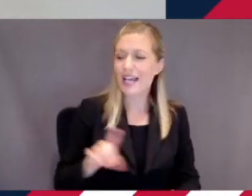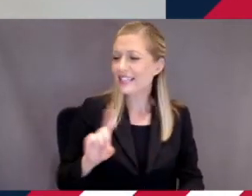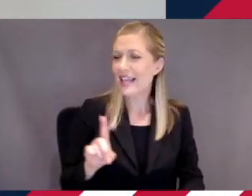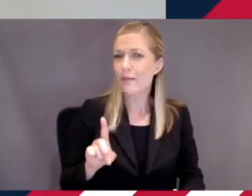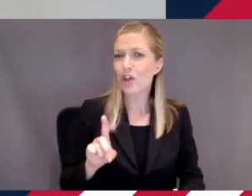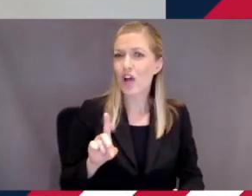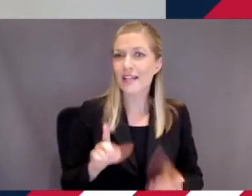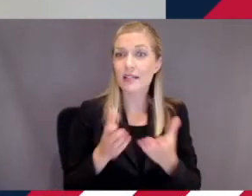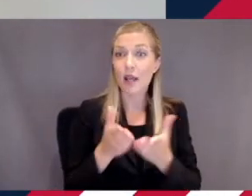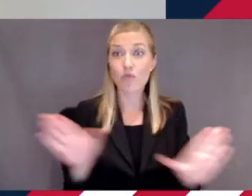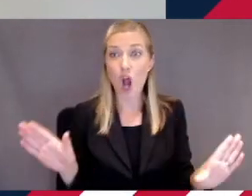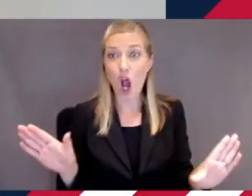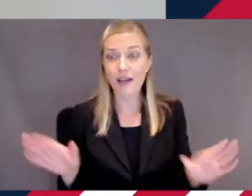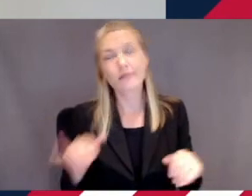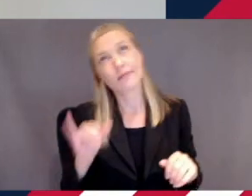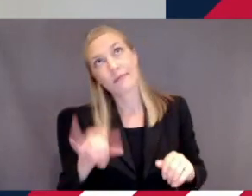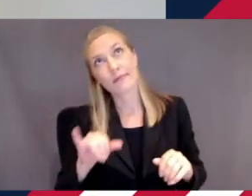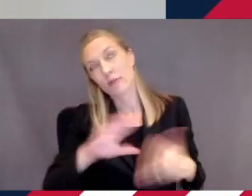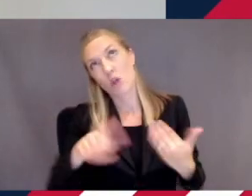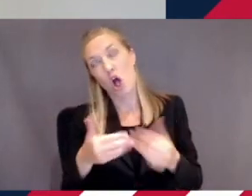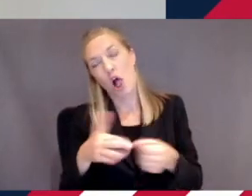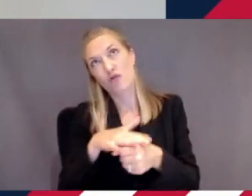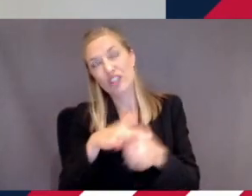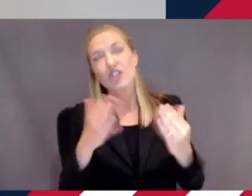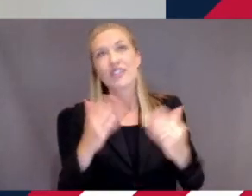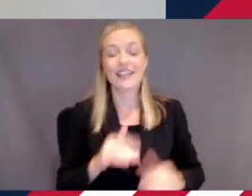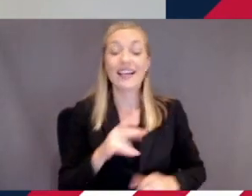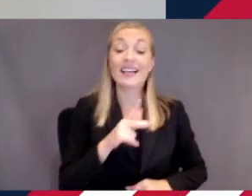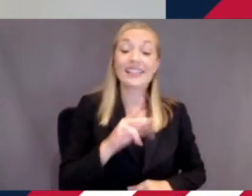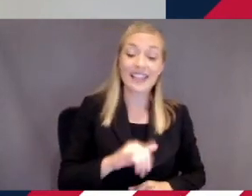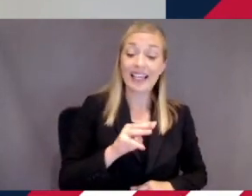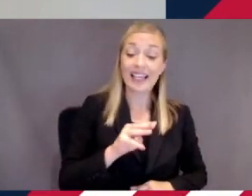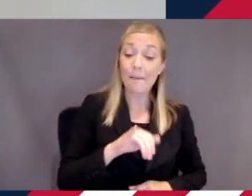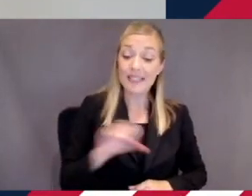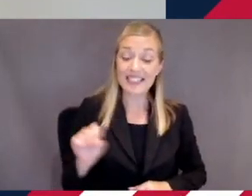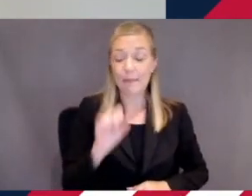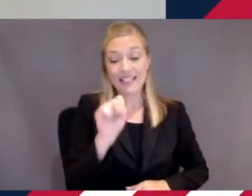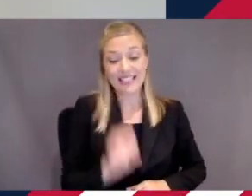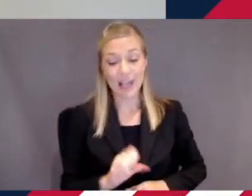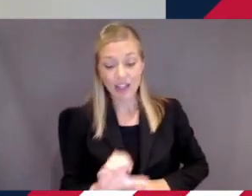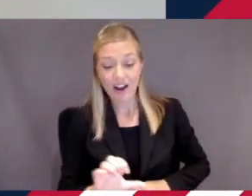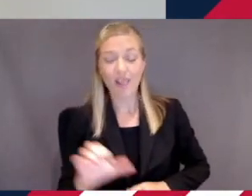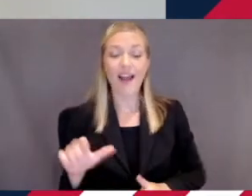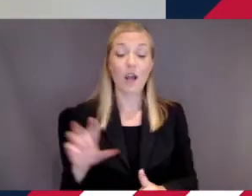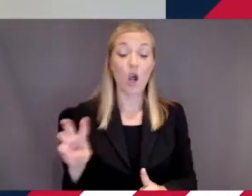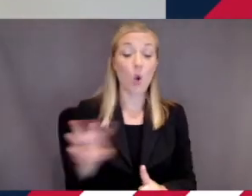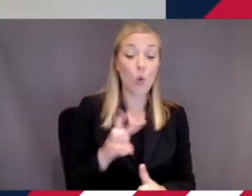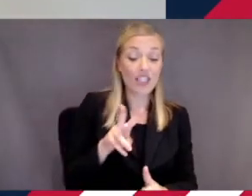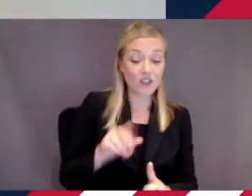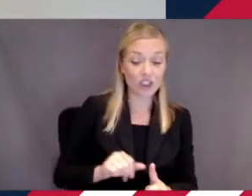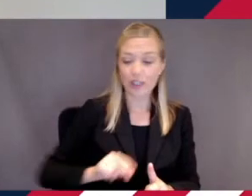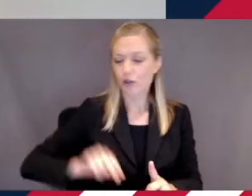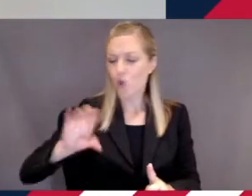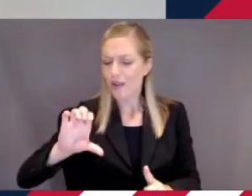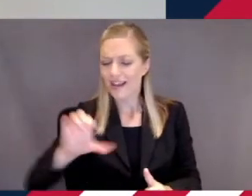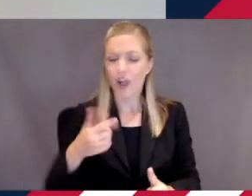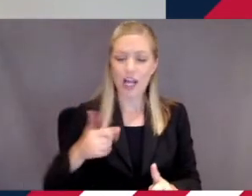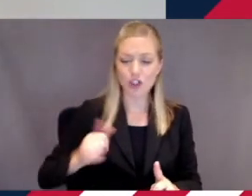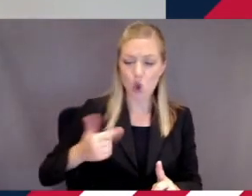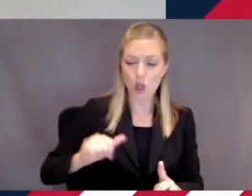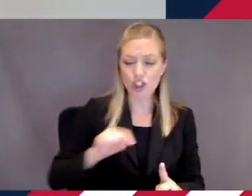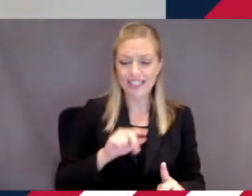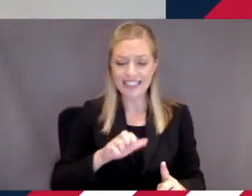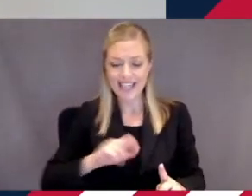regions. Kentucky, Mississippi, South Carolina, West Virginia, North Carolina, Georgia, Tennessee,